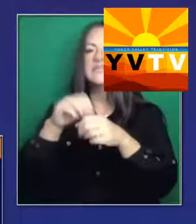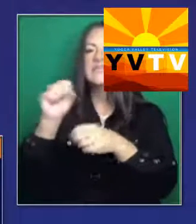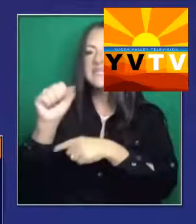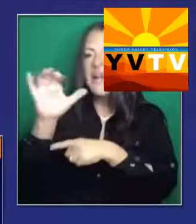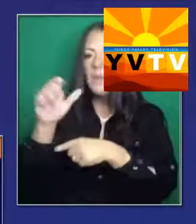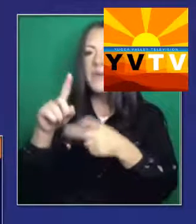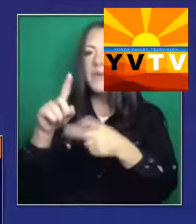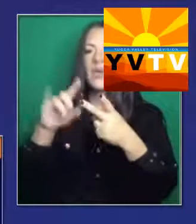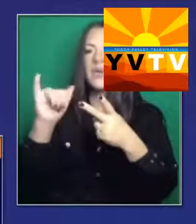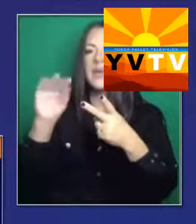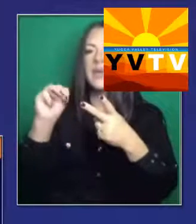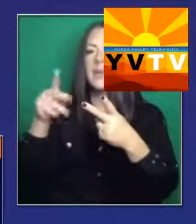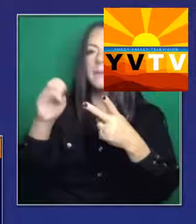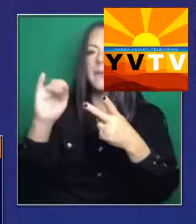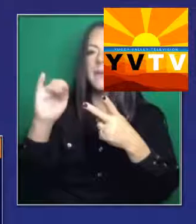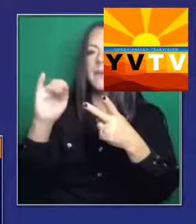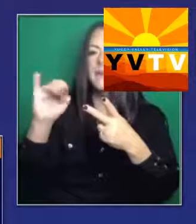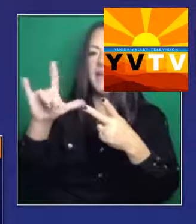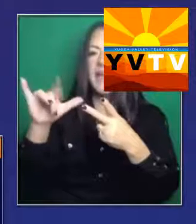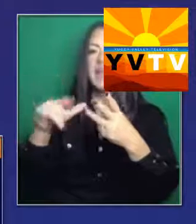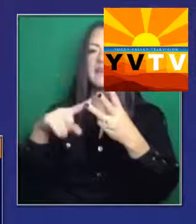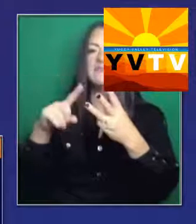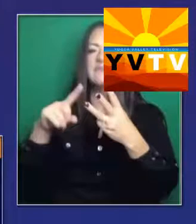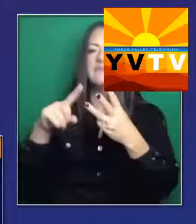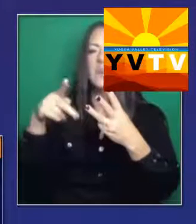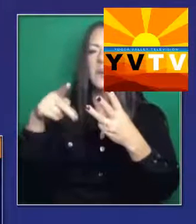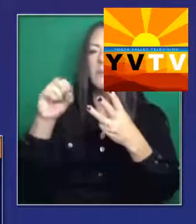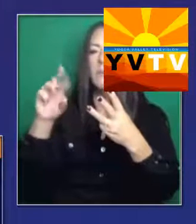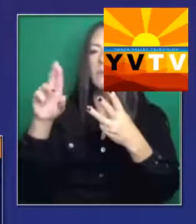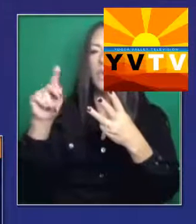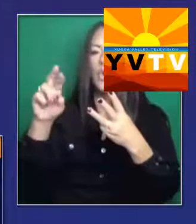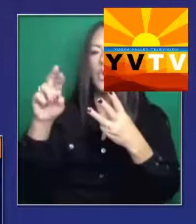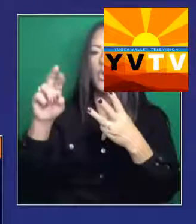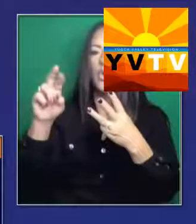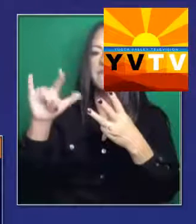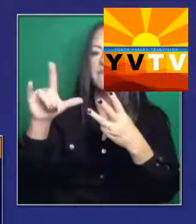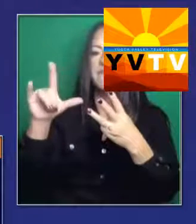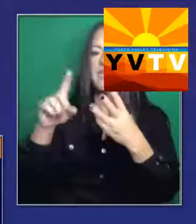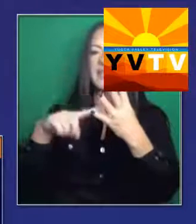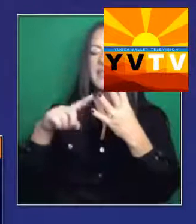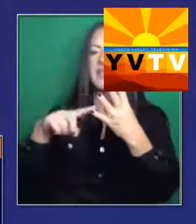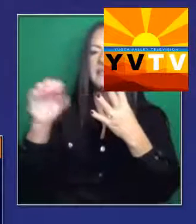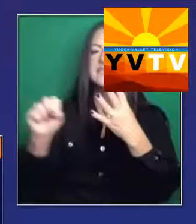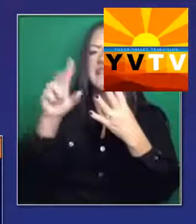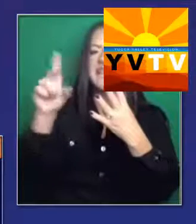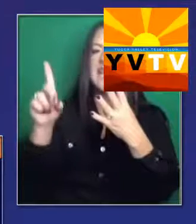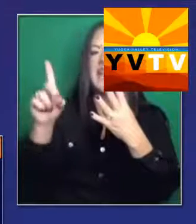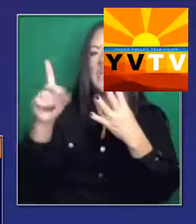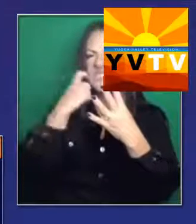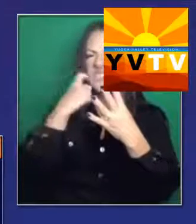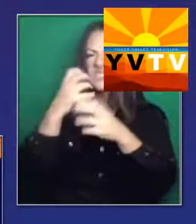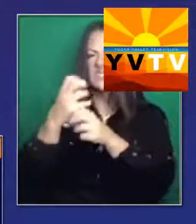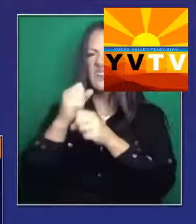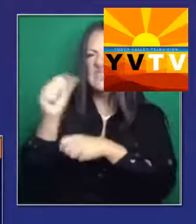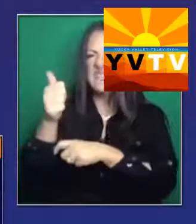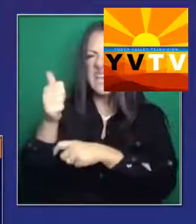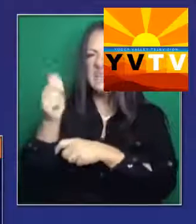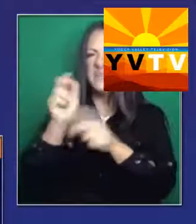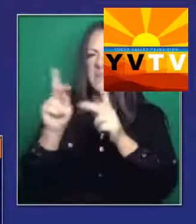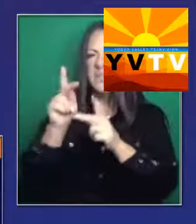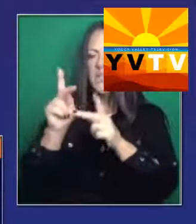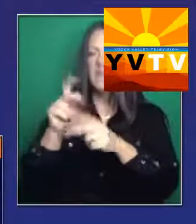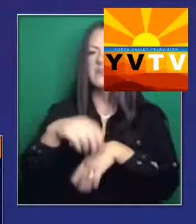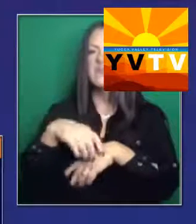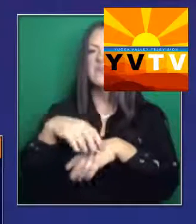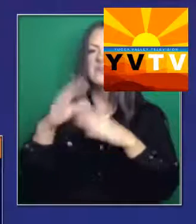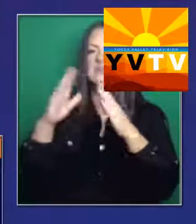Palomar alternative care site that now has, in the San Diego region, just taken in 10 patients, but 90 total that are part